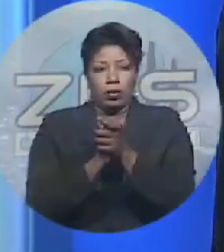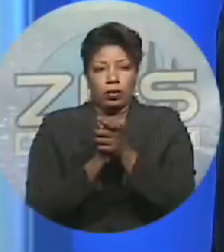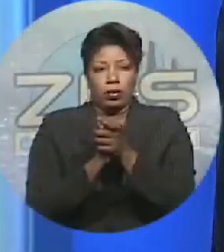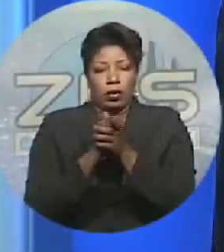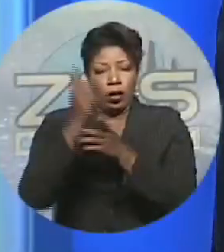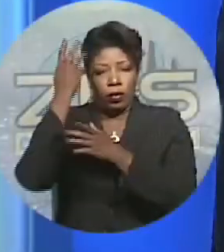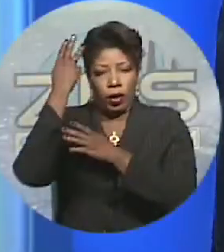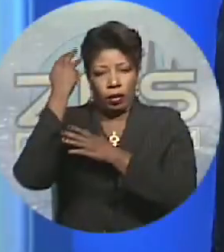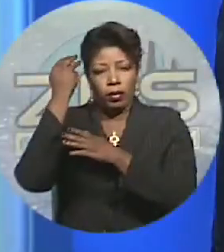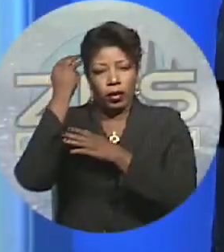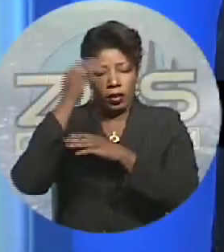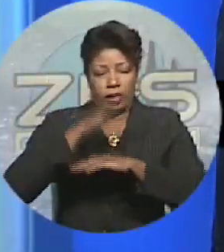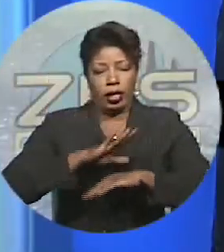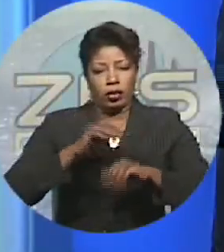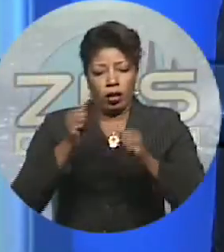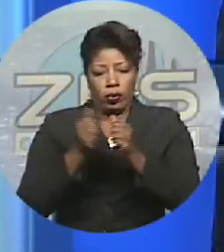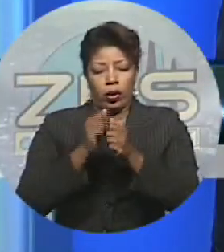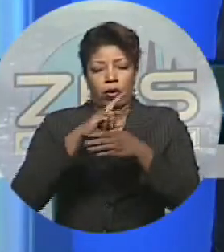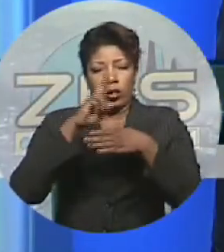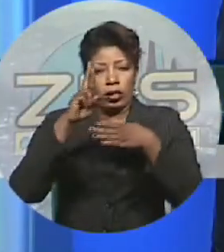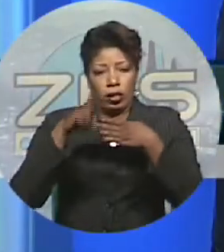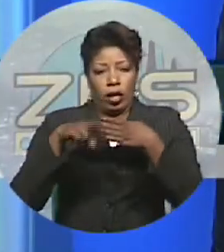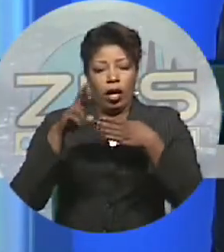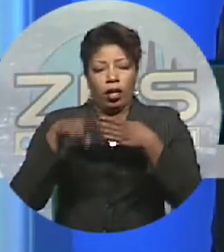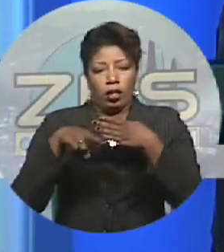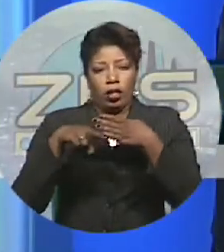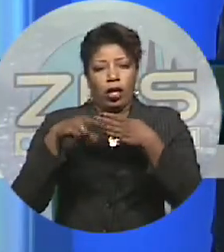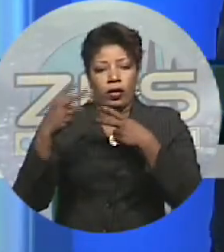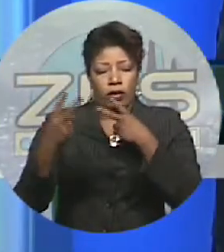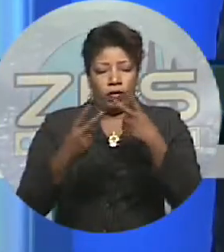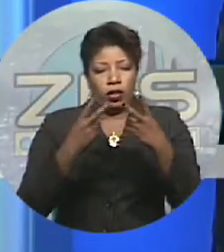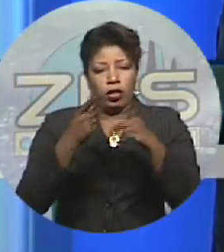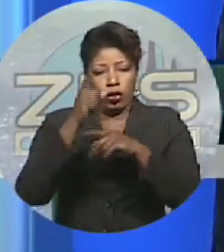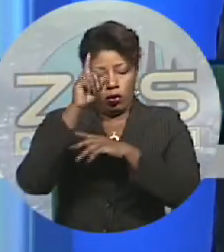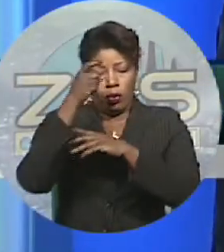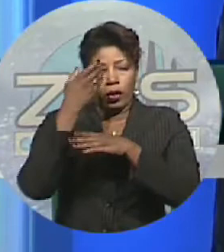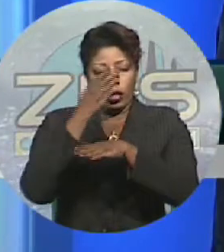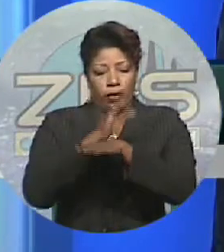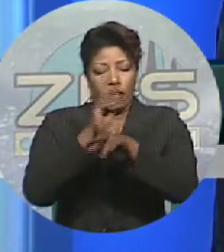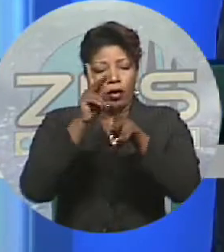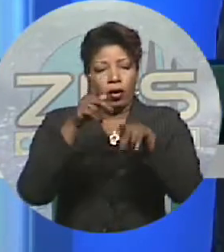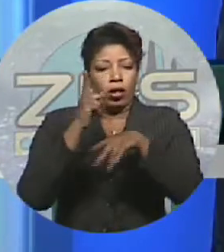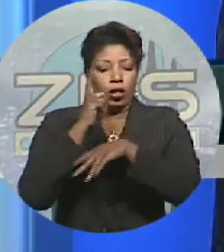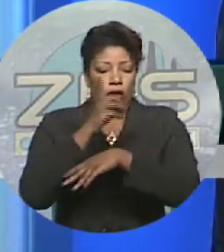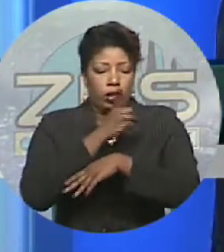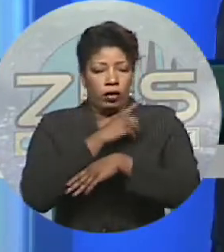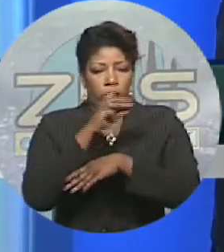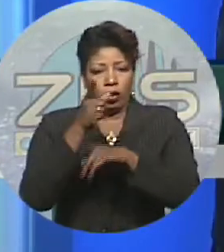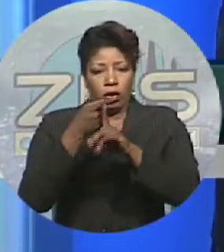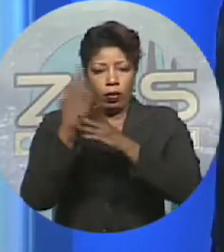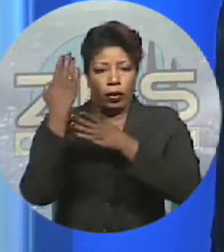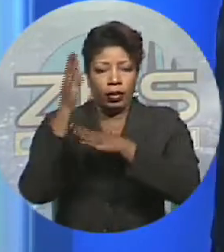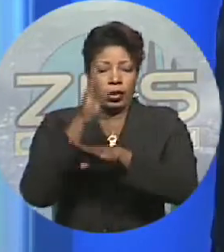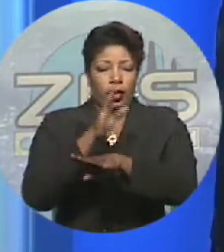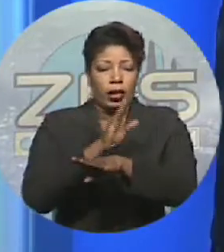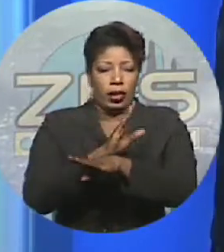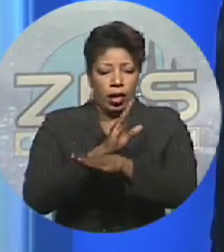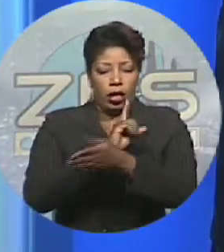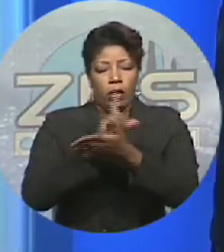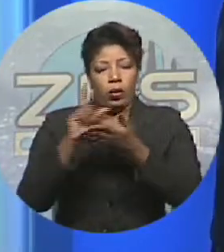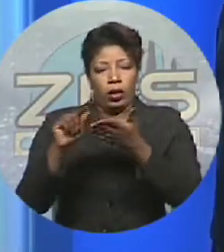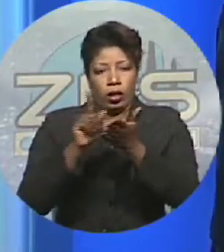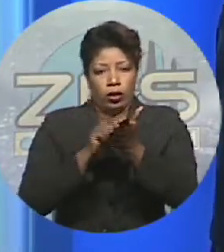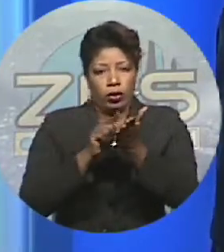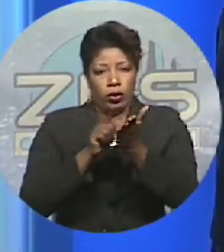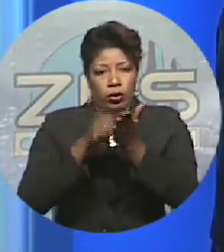The Prime Minister is satisfied with the results of his recent trip to Europe. Good evening, everyone. I'm LaDon Davis, and welcome to the Bahamas Tonight, the weekend